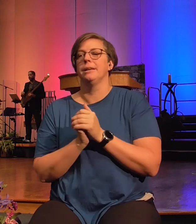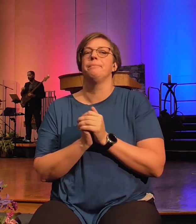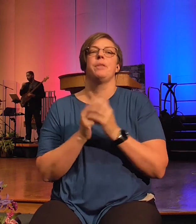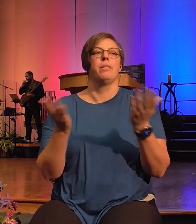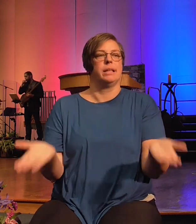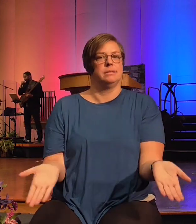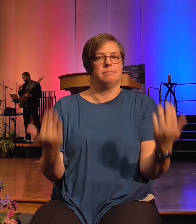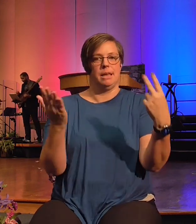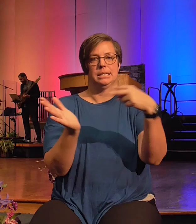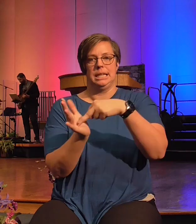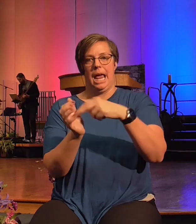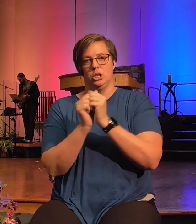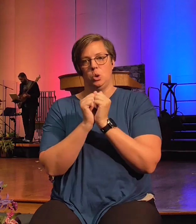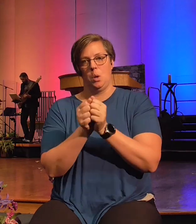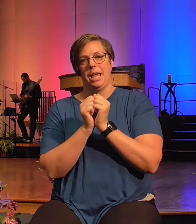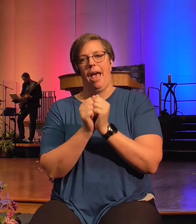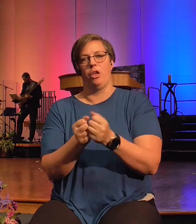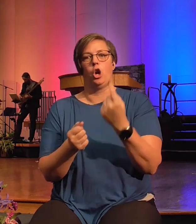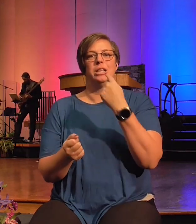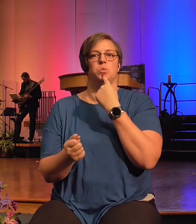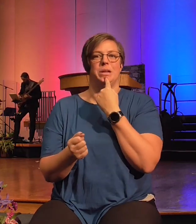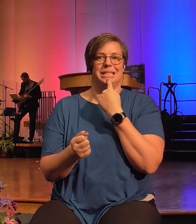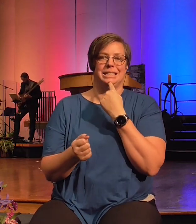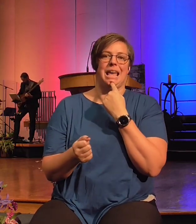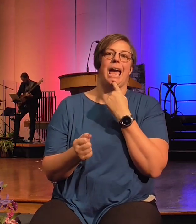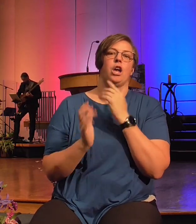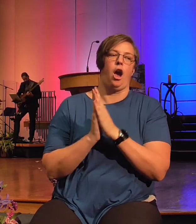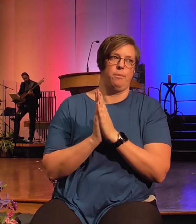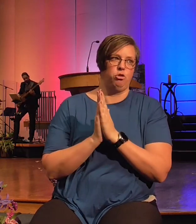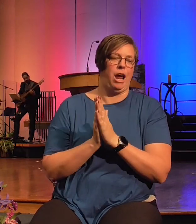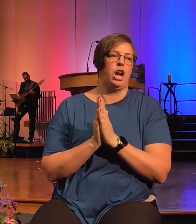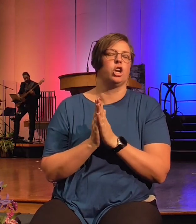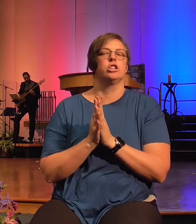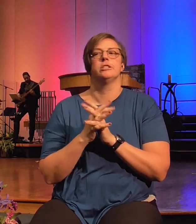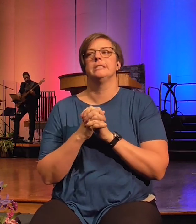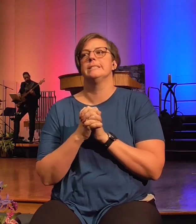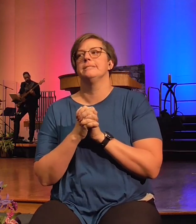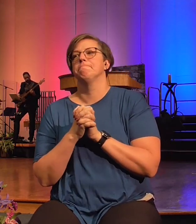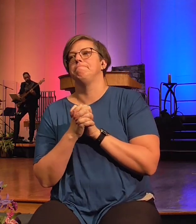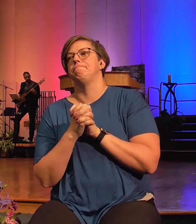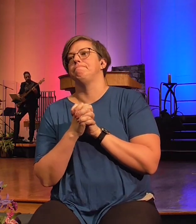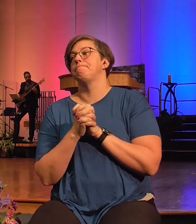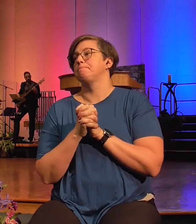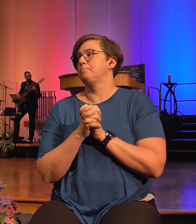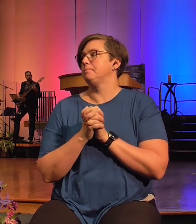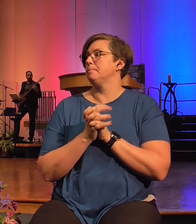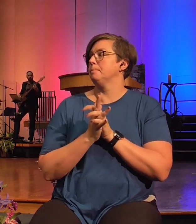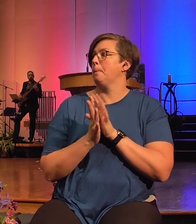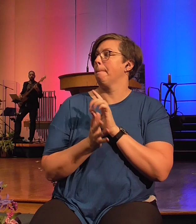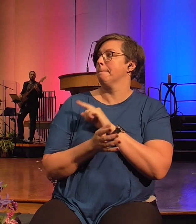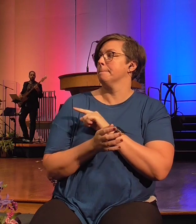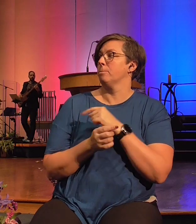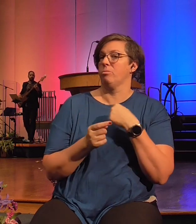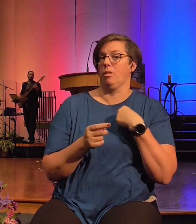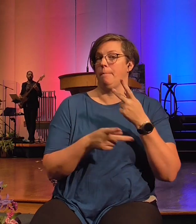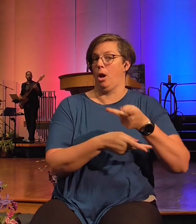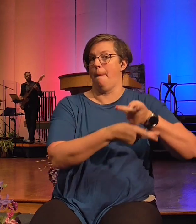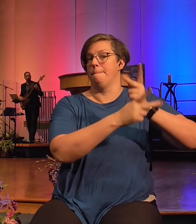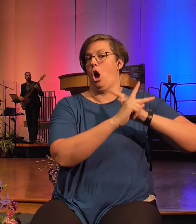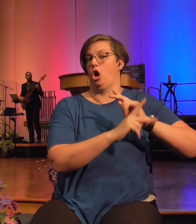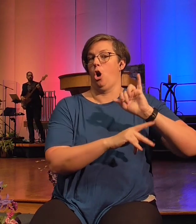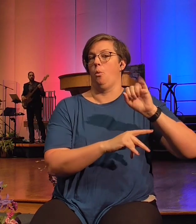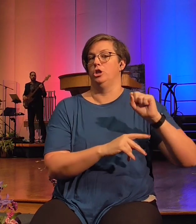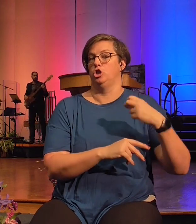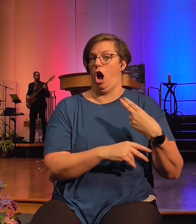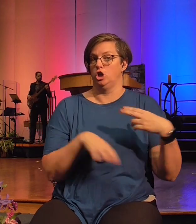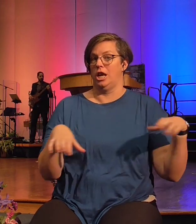we say a benediction and sing the peace song. So I'm going to borrow what Reverend Josh has been doing lately,